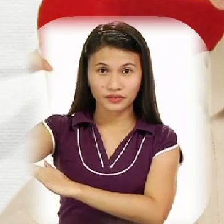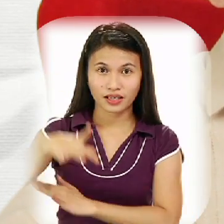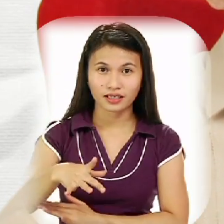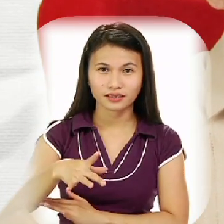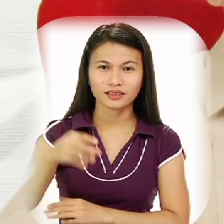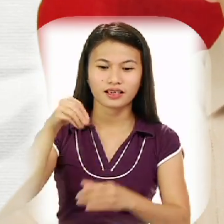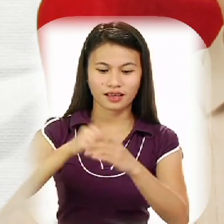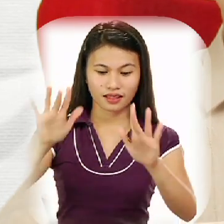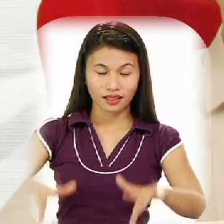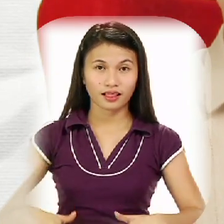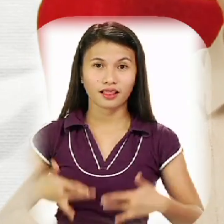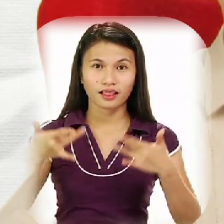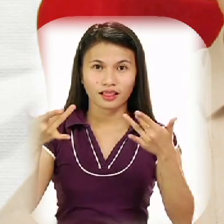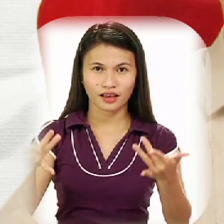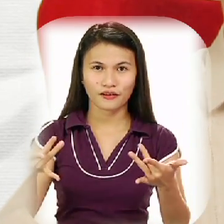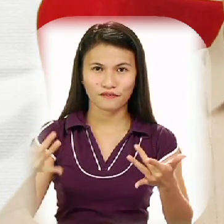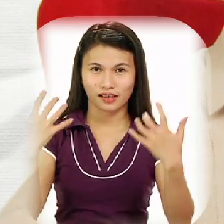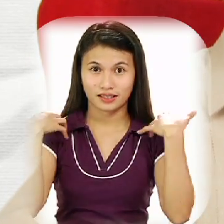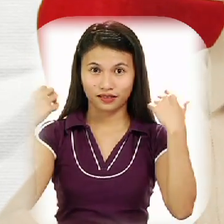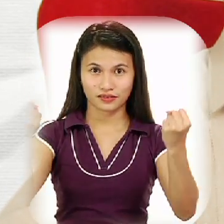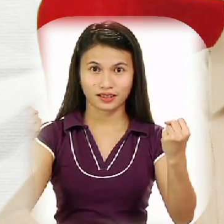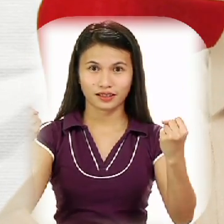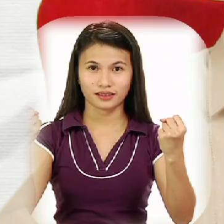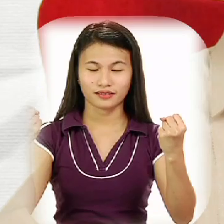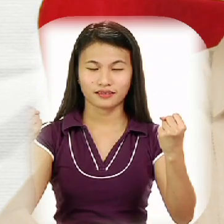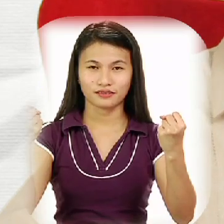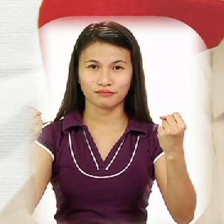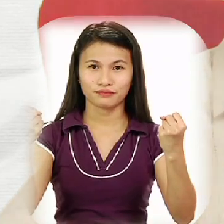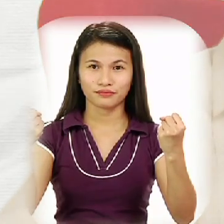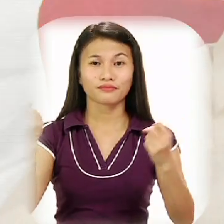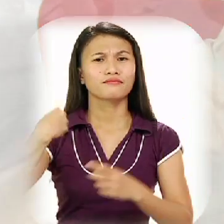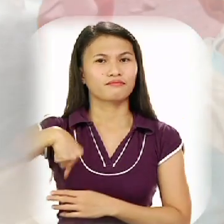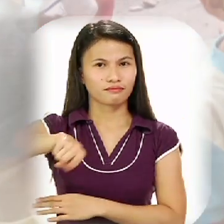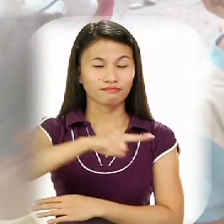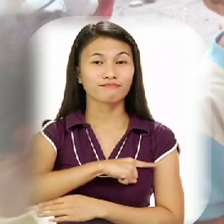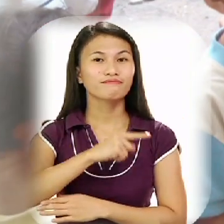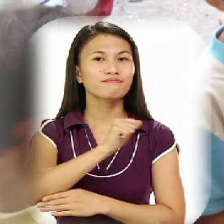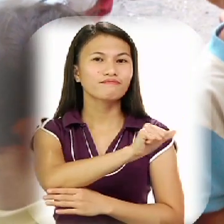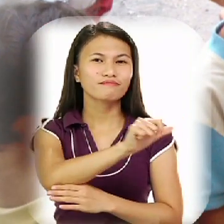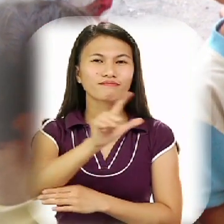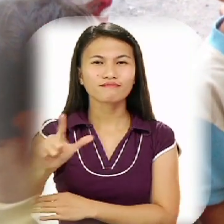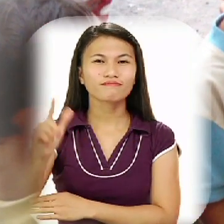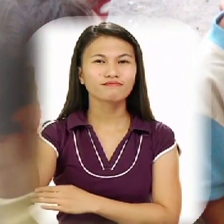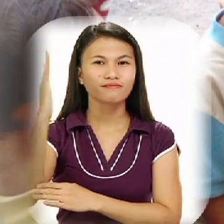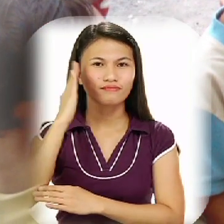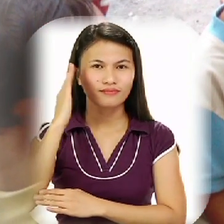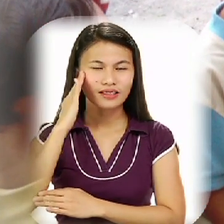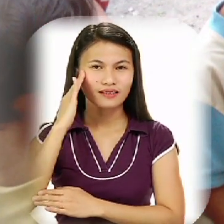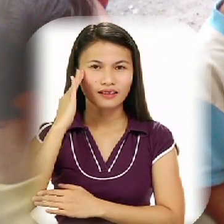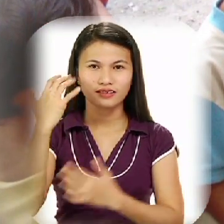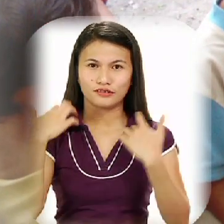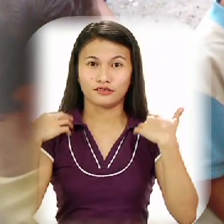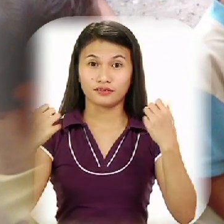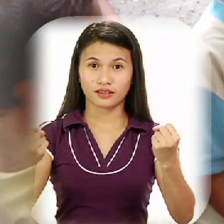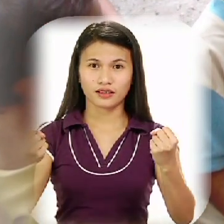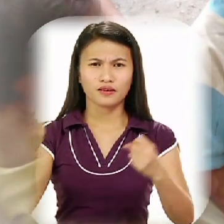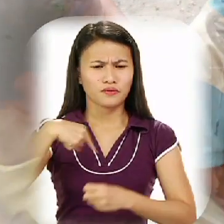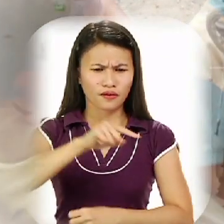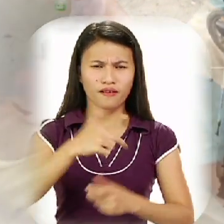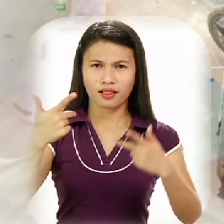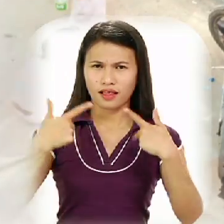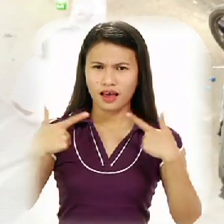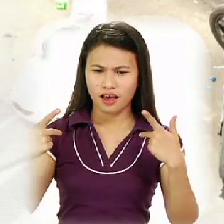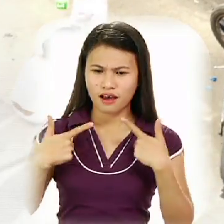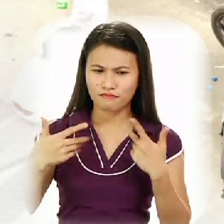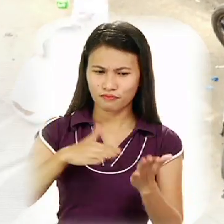God's grace in his life is strength. We all long for strength.